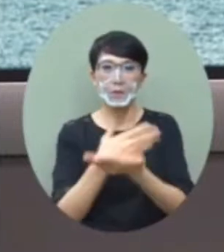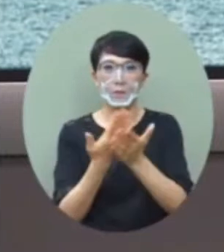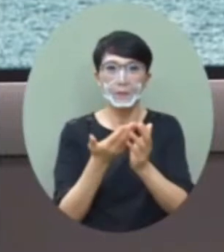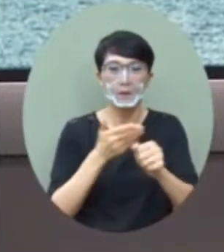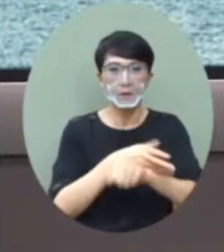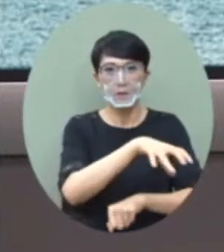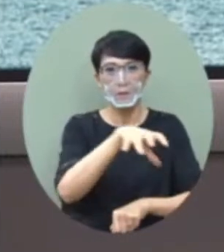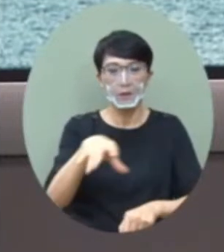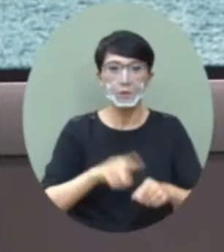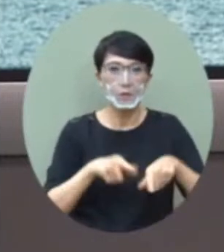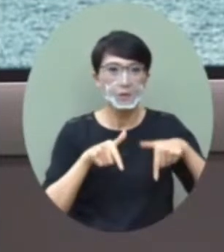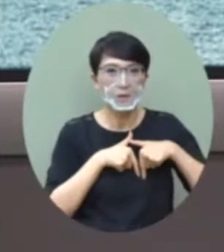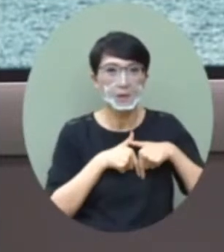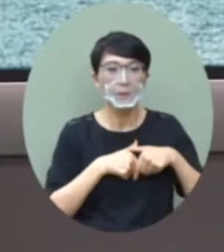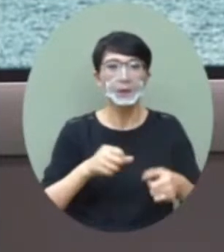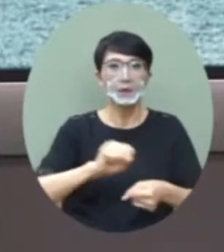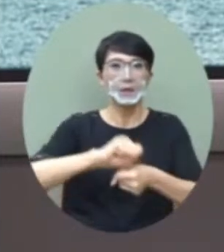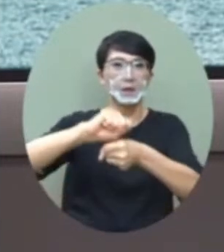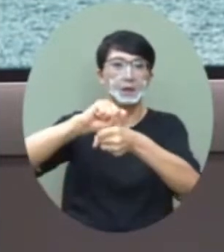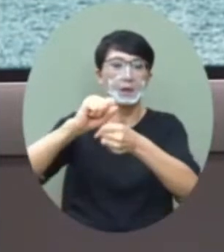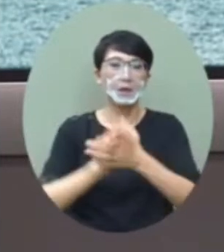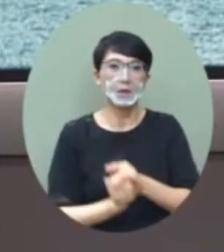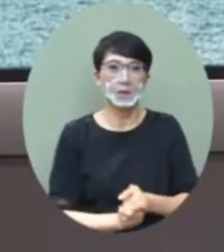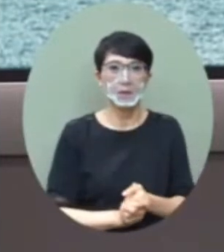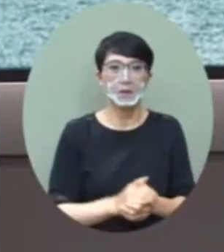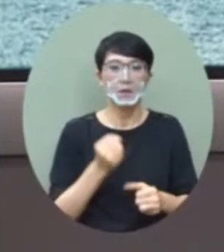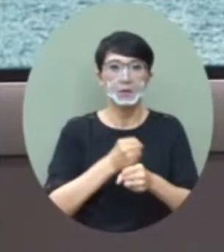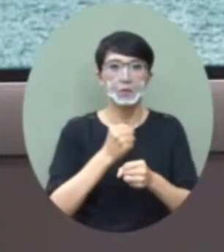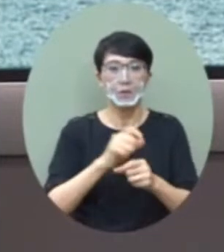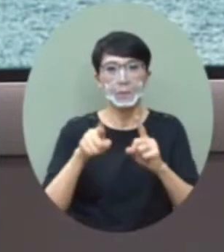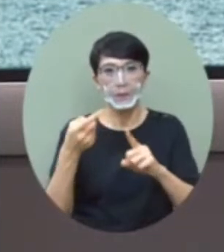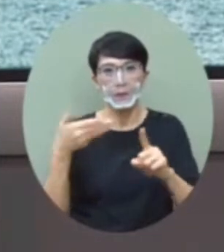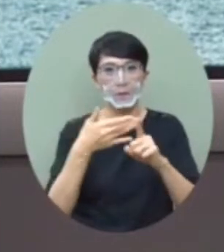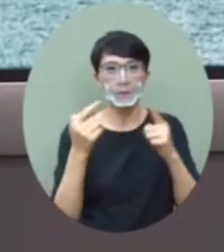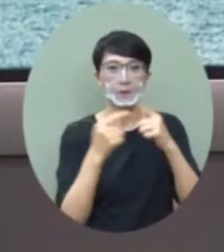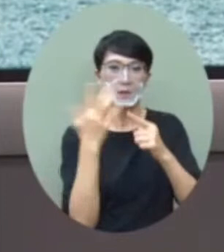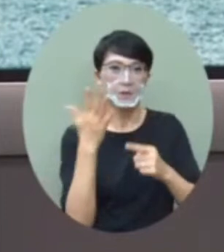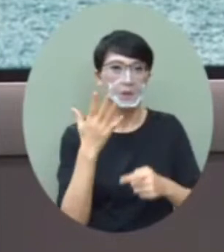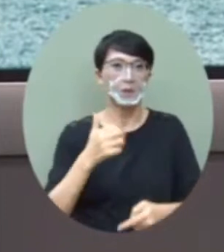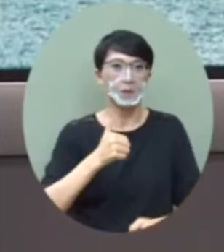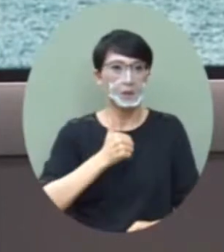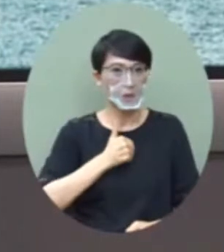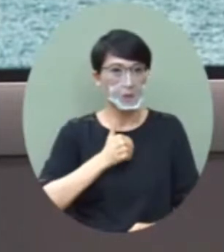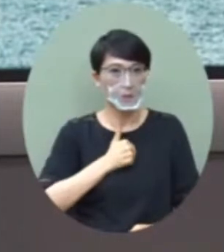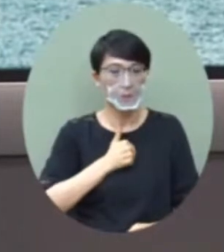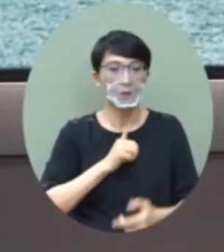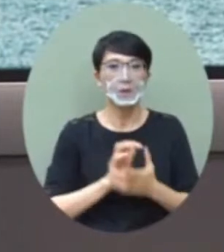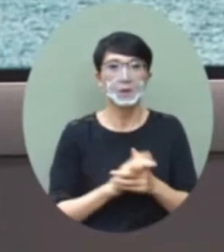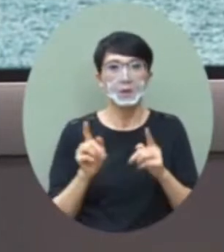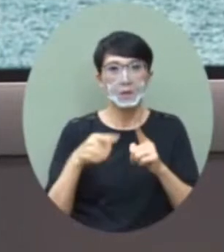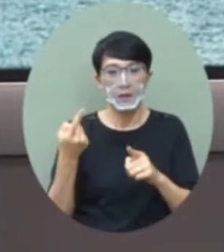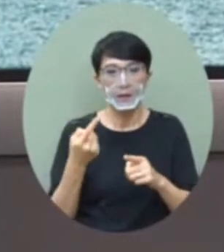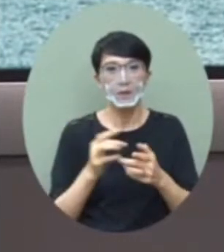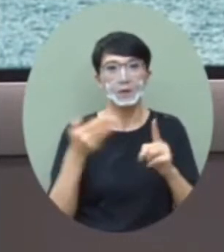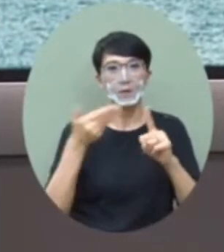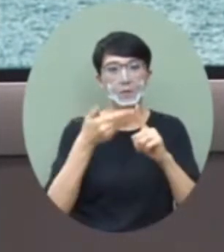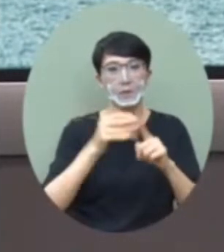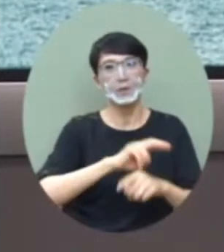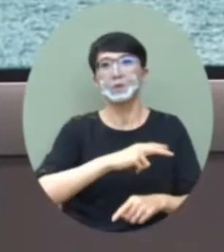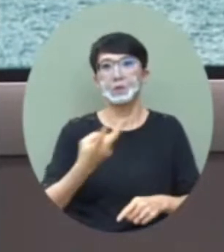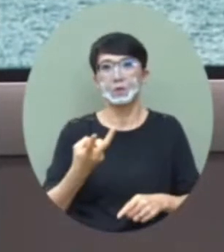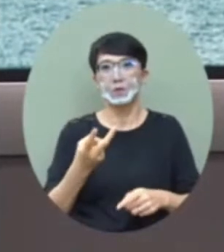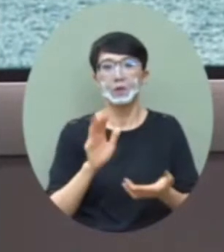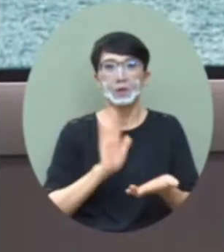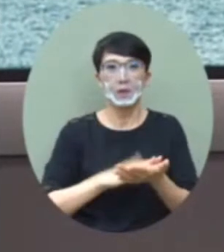In any facility, if we see infectious patients, they